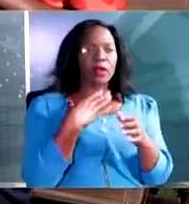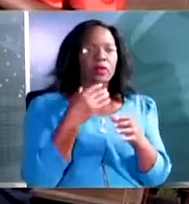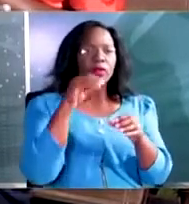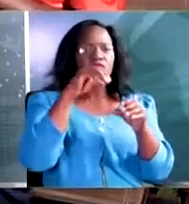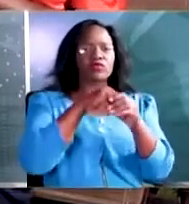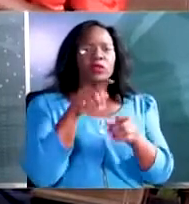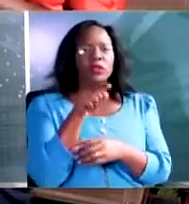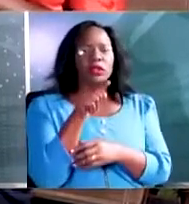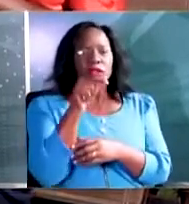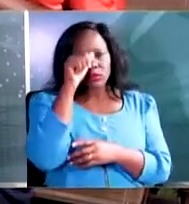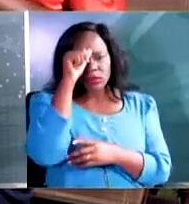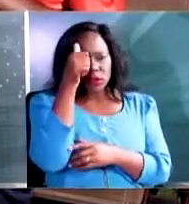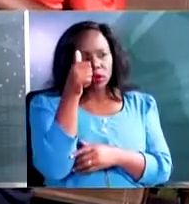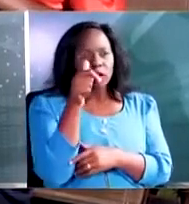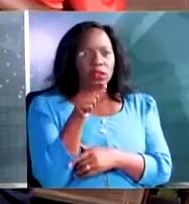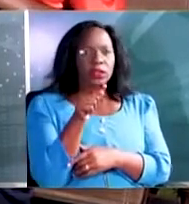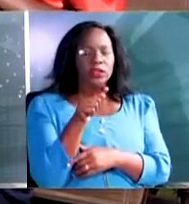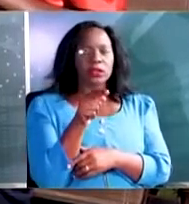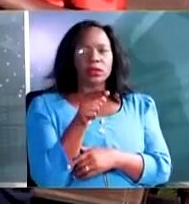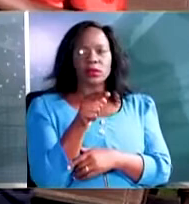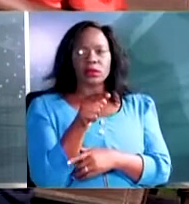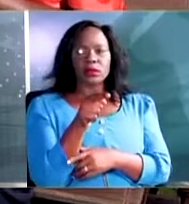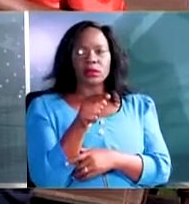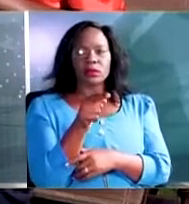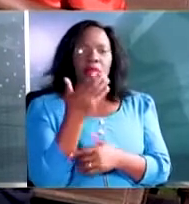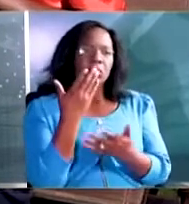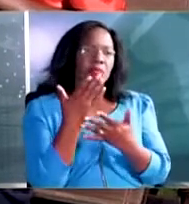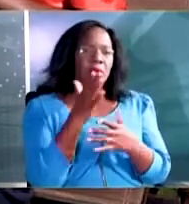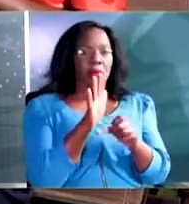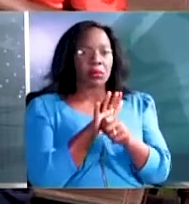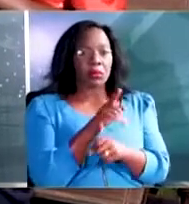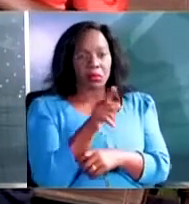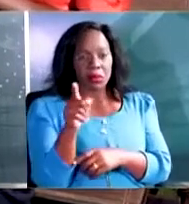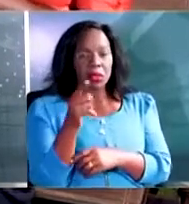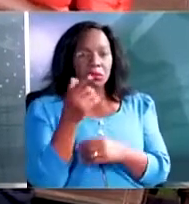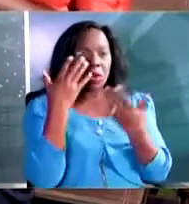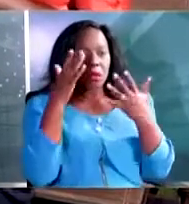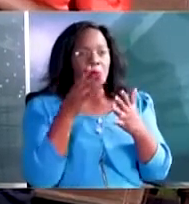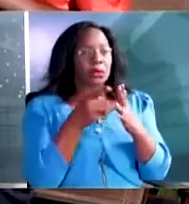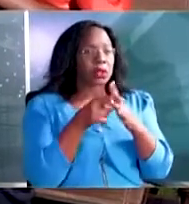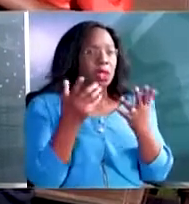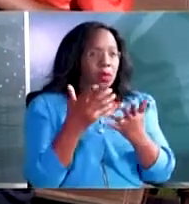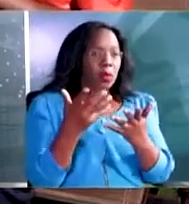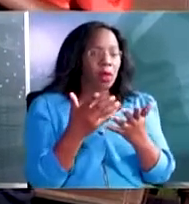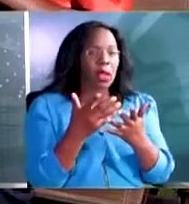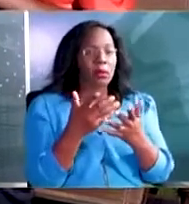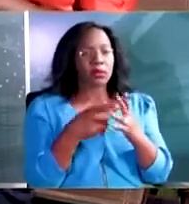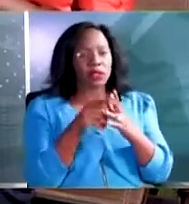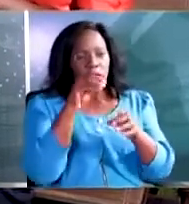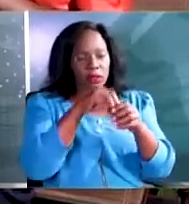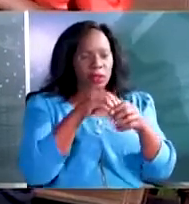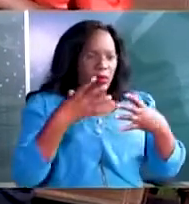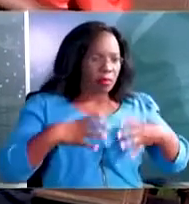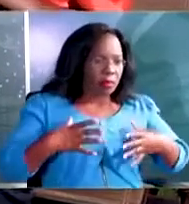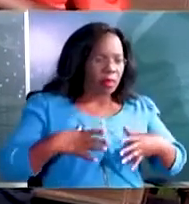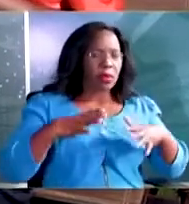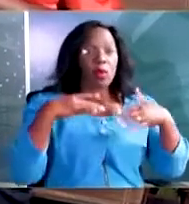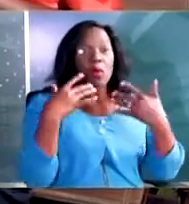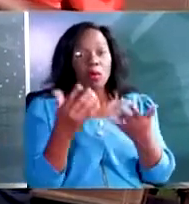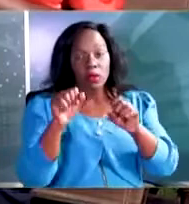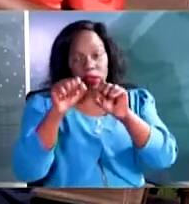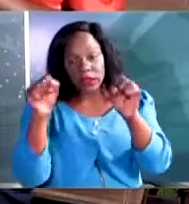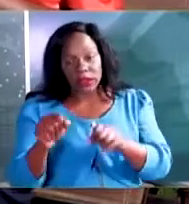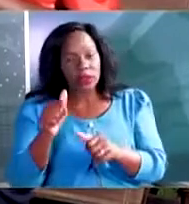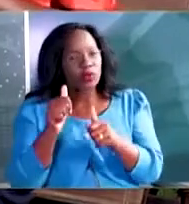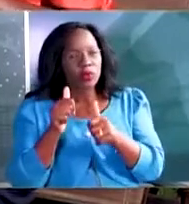into this intelligence, probably most of them do not know where to start. Do you start in investing in the people or the system?